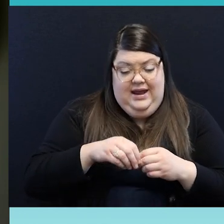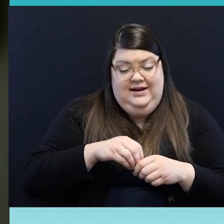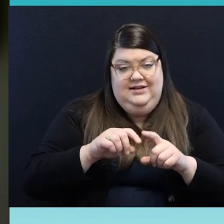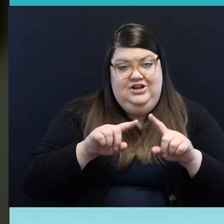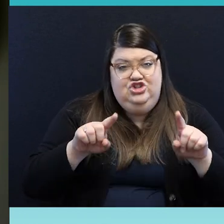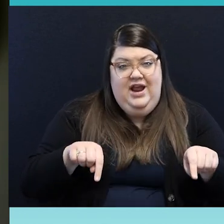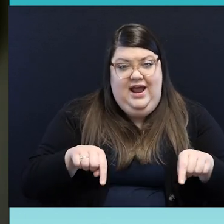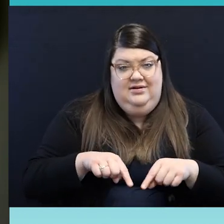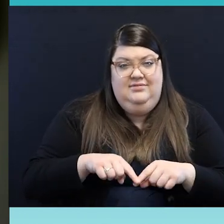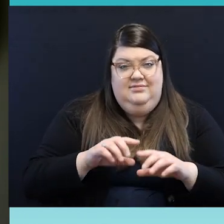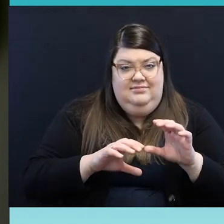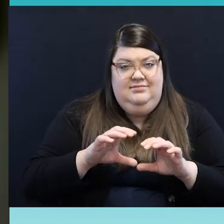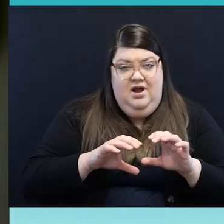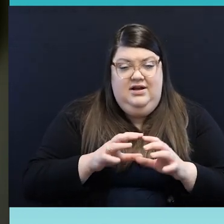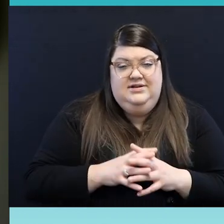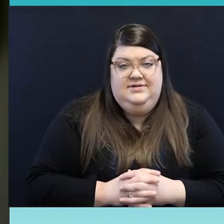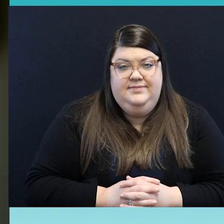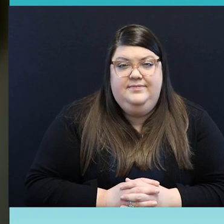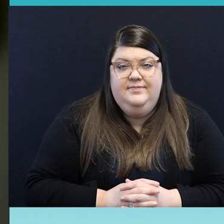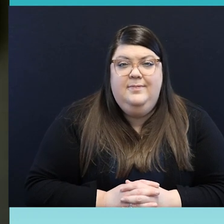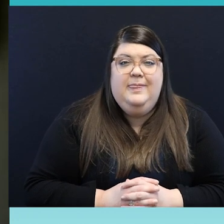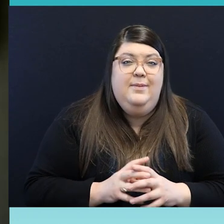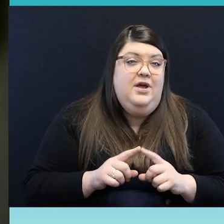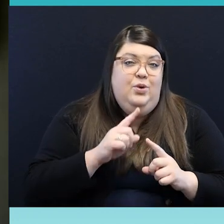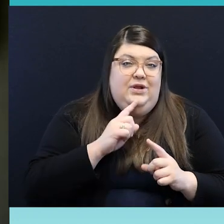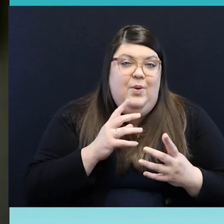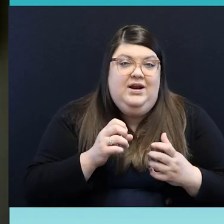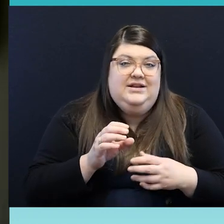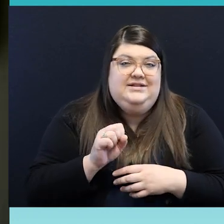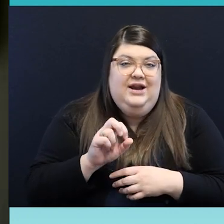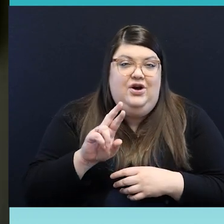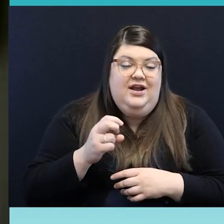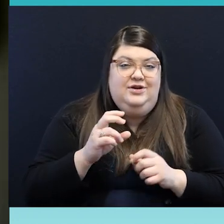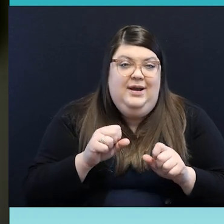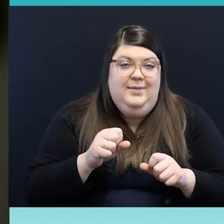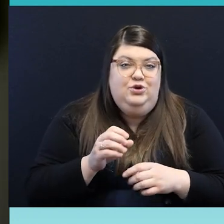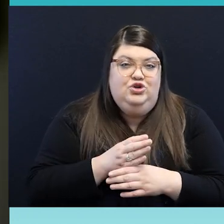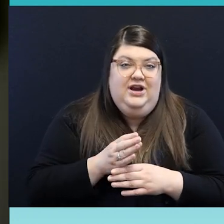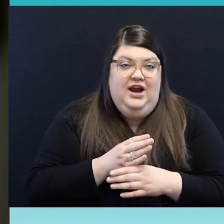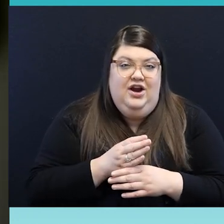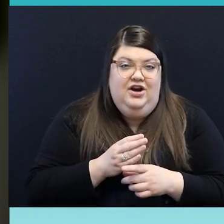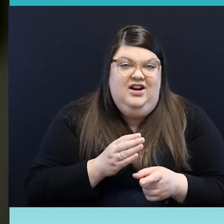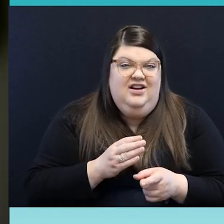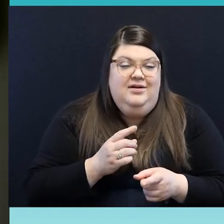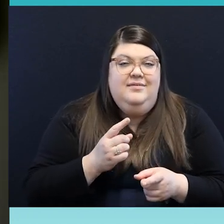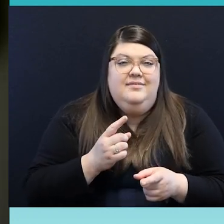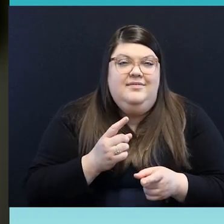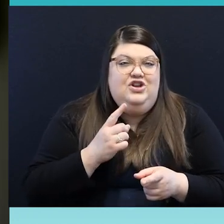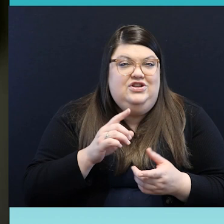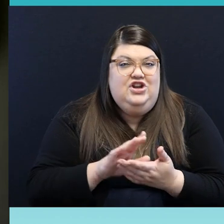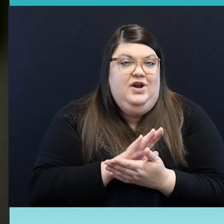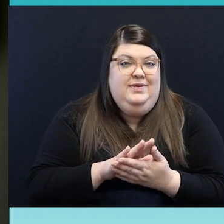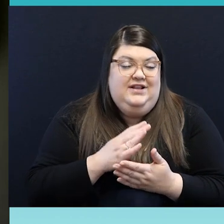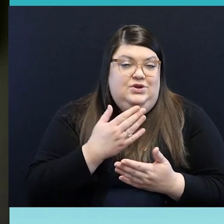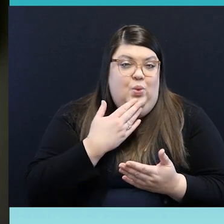and we'll talk about those as we move forward. But I really want Sarah to be able to share because it's been talked about a document that is